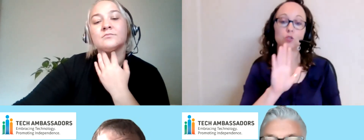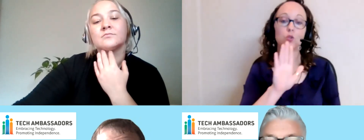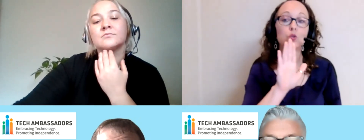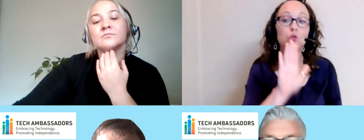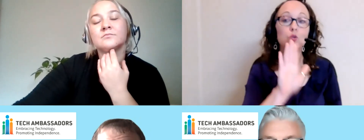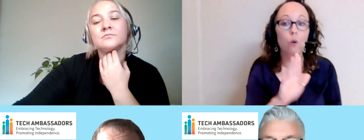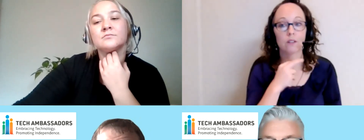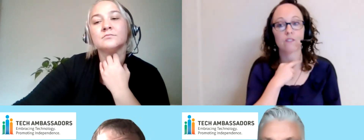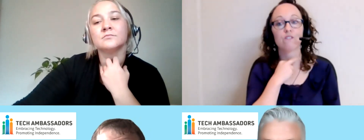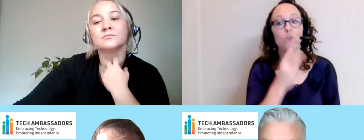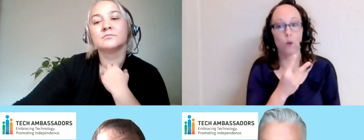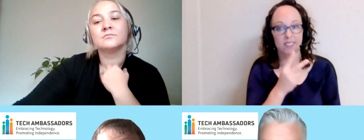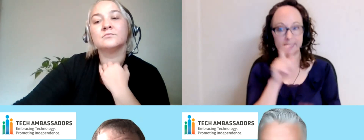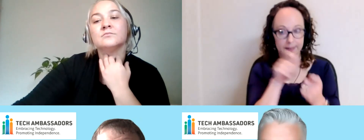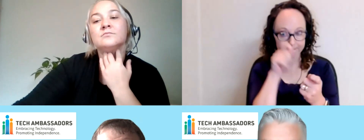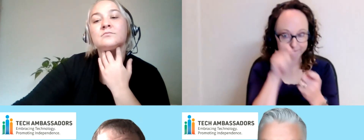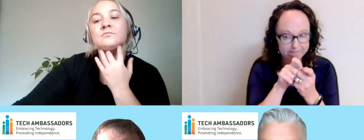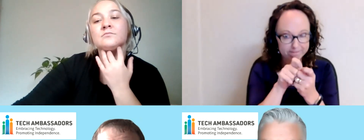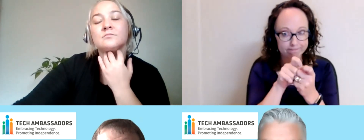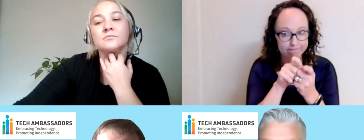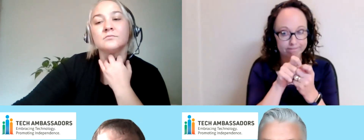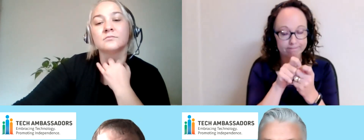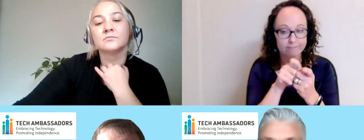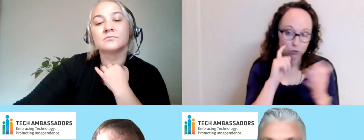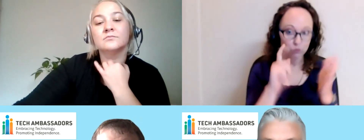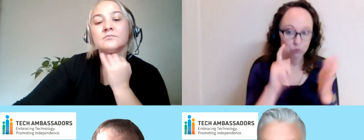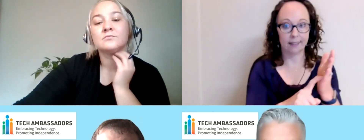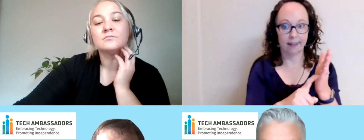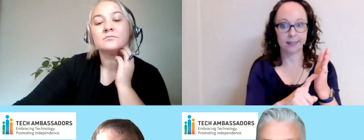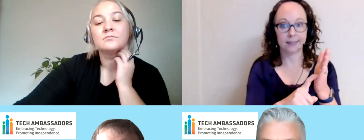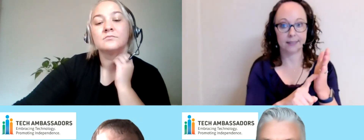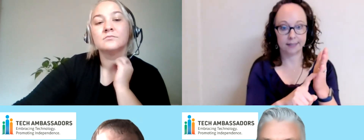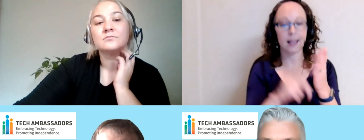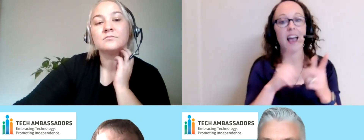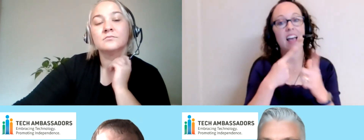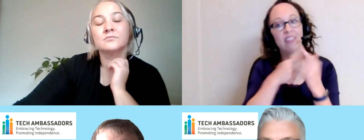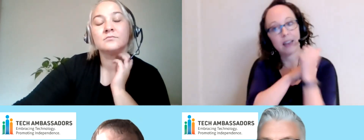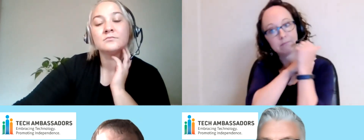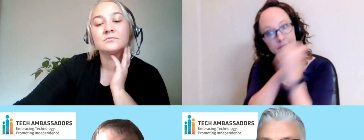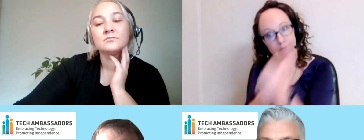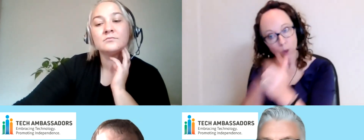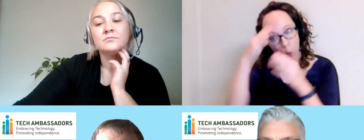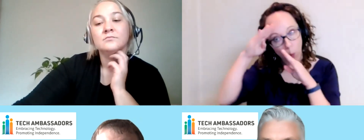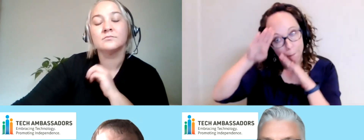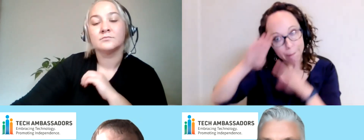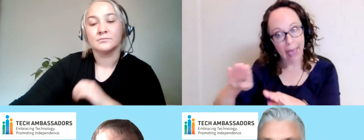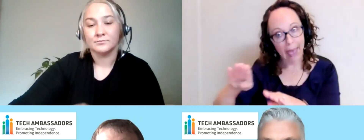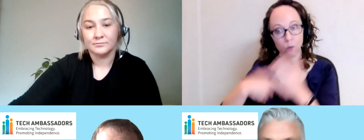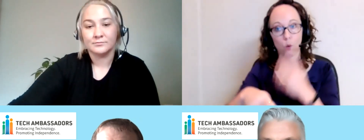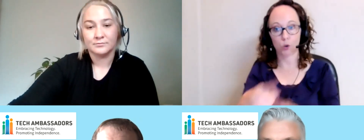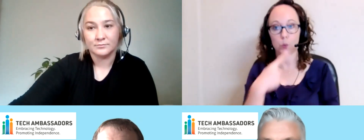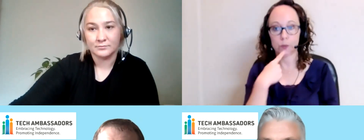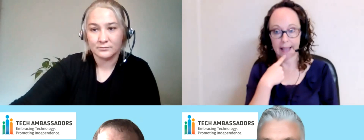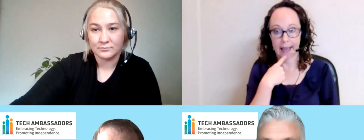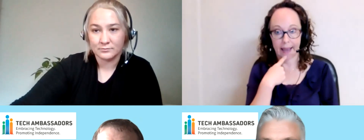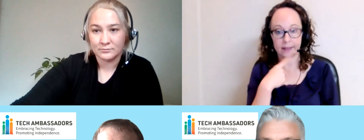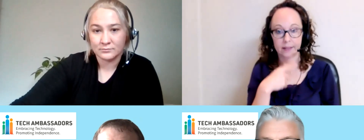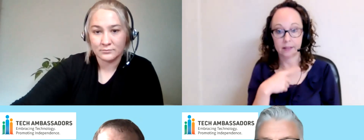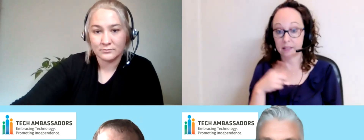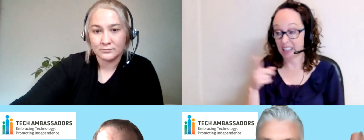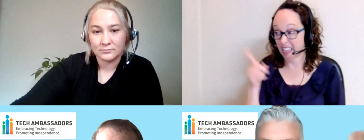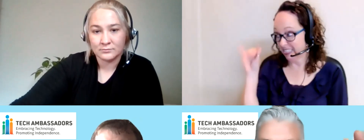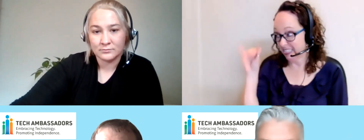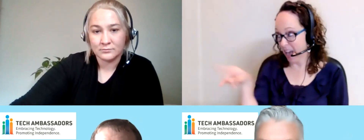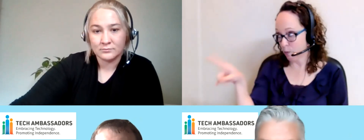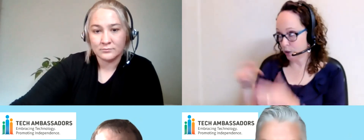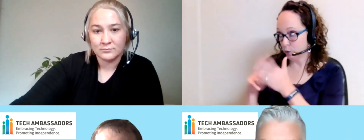yeah, To be able to do that. yeah, That sound like what you were hoping to do, George? yeah. We